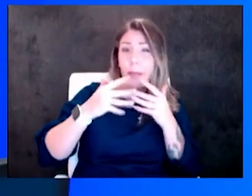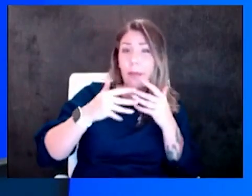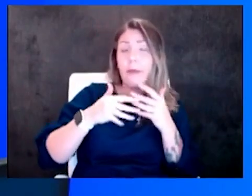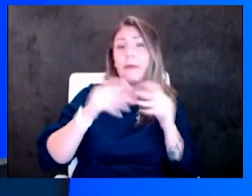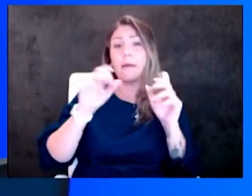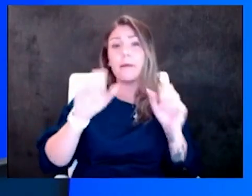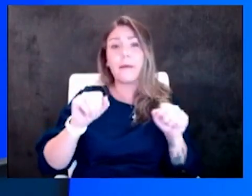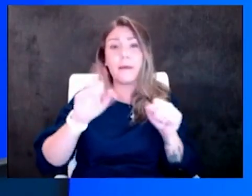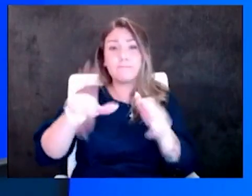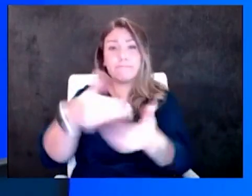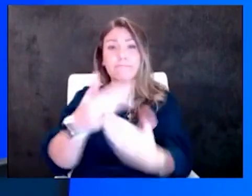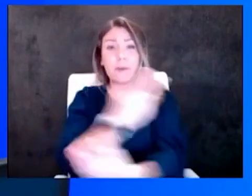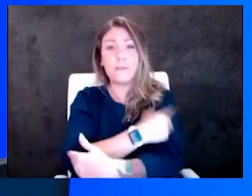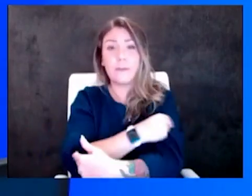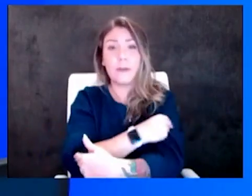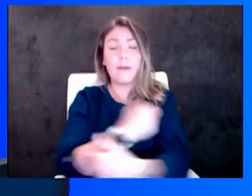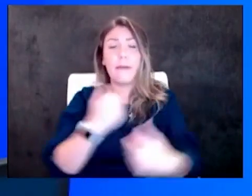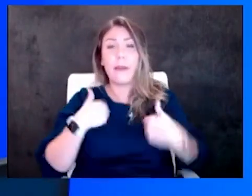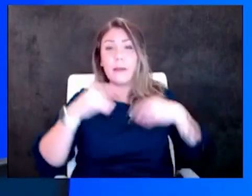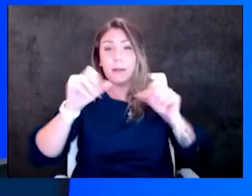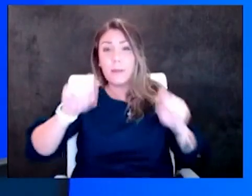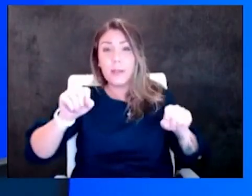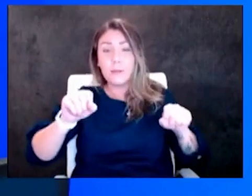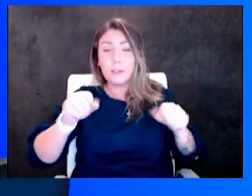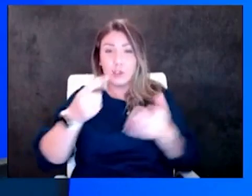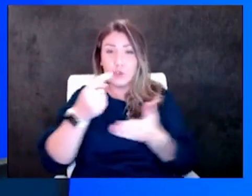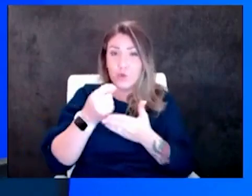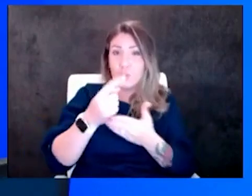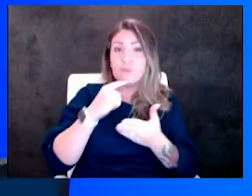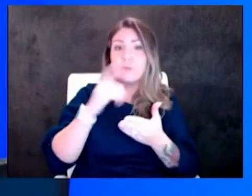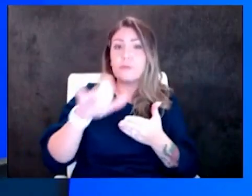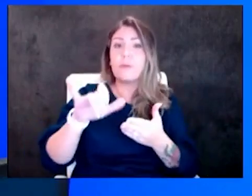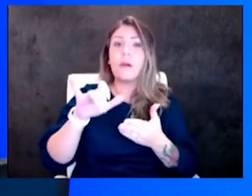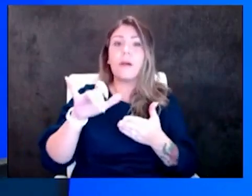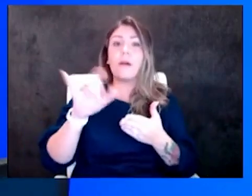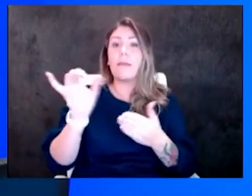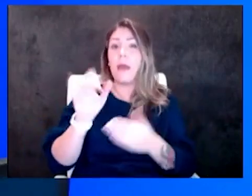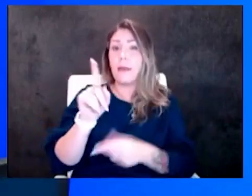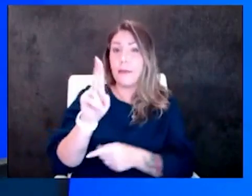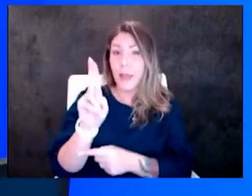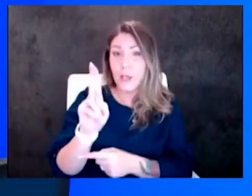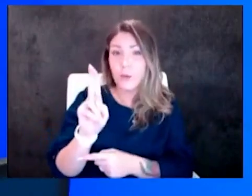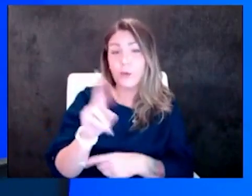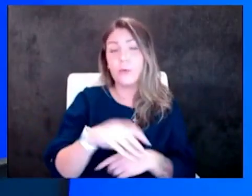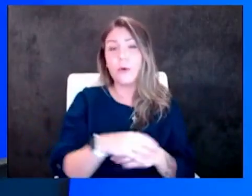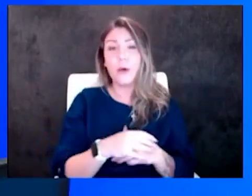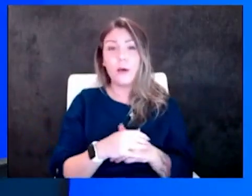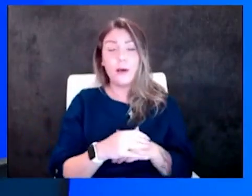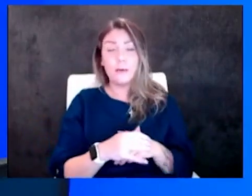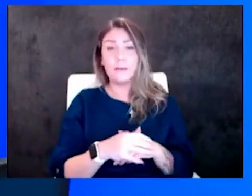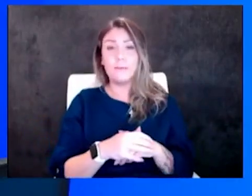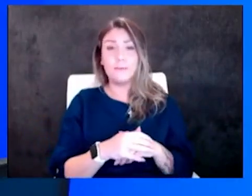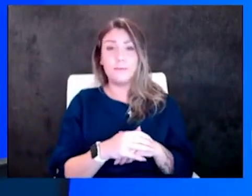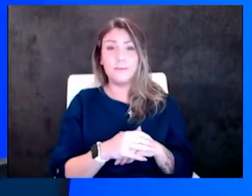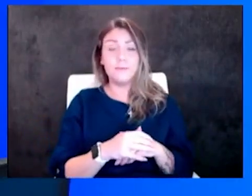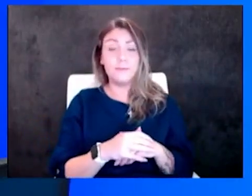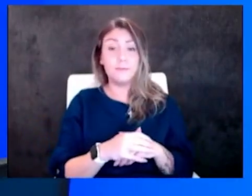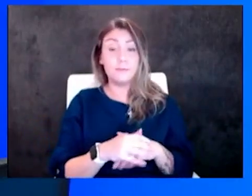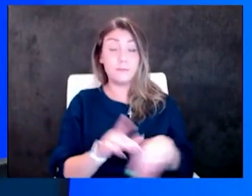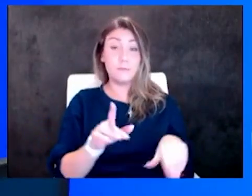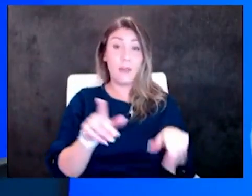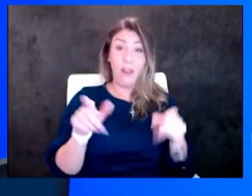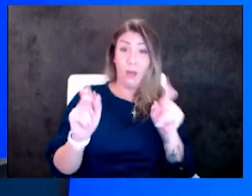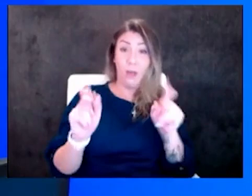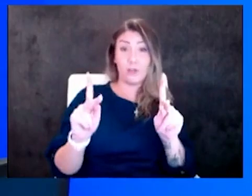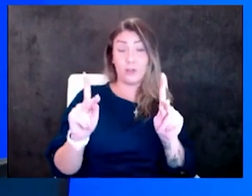hospital that has the capacity to treat an aneurysm, a place like KU, and you have an opportunity to potentially return